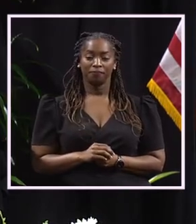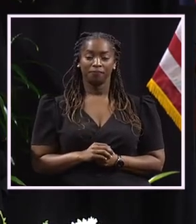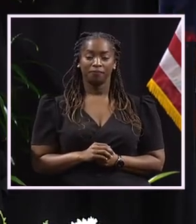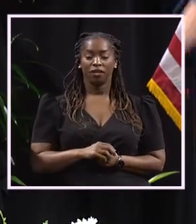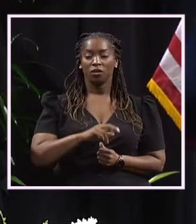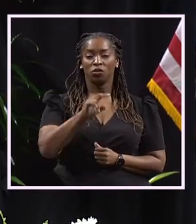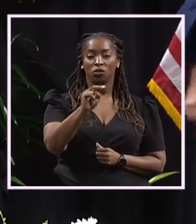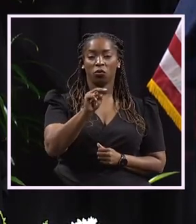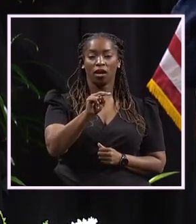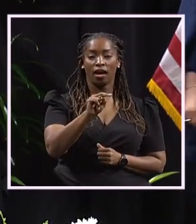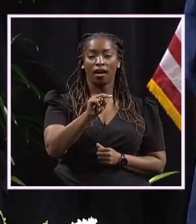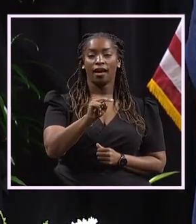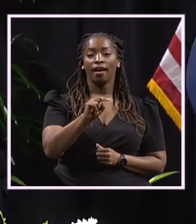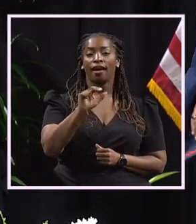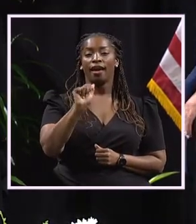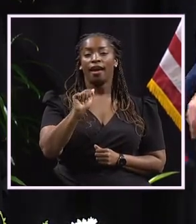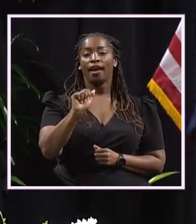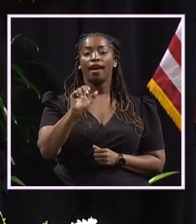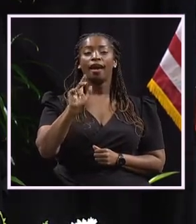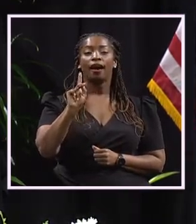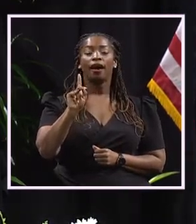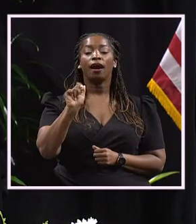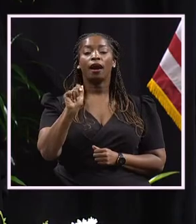Noha Ehabashi, MBA.